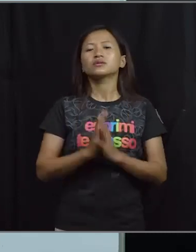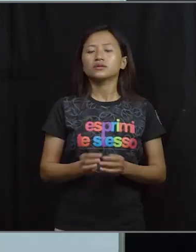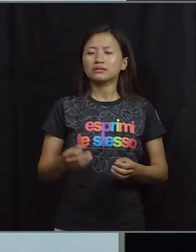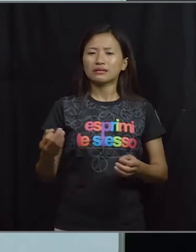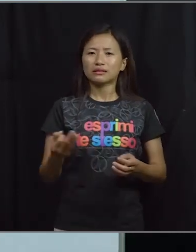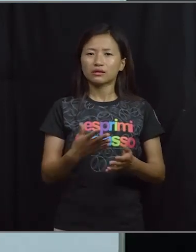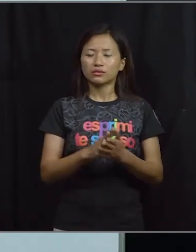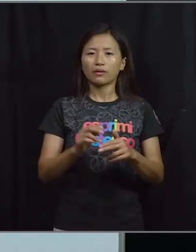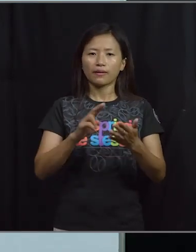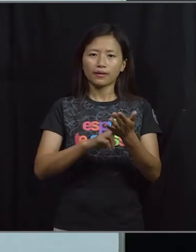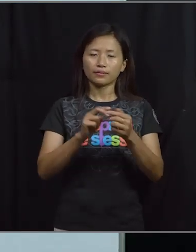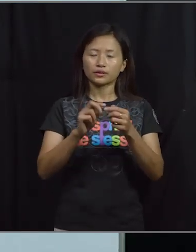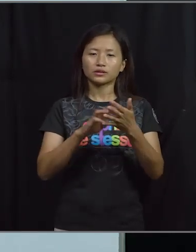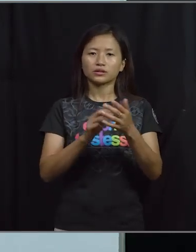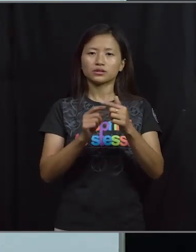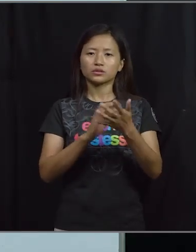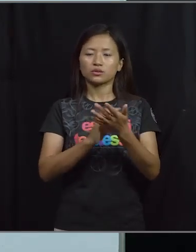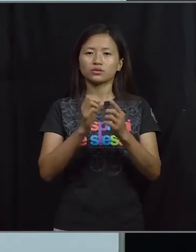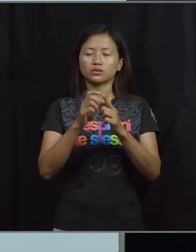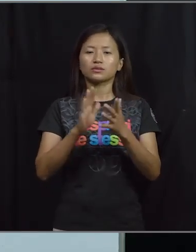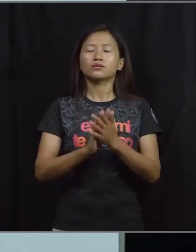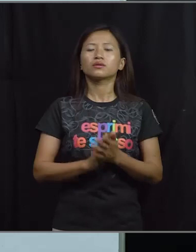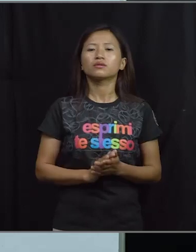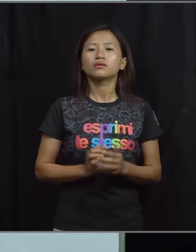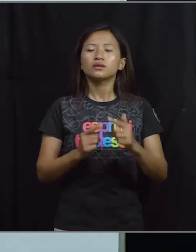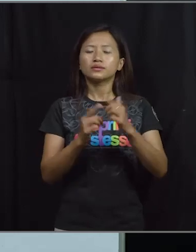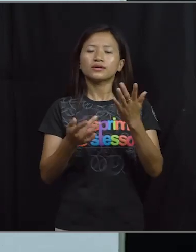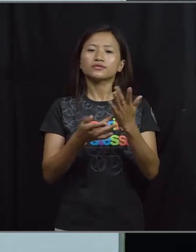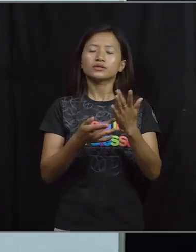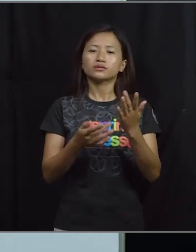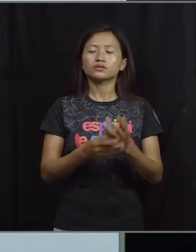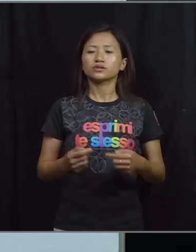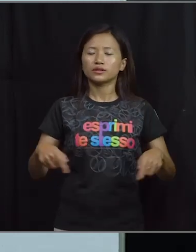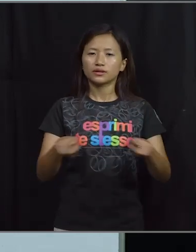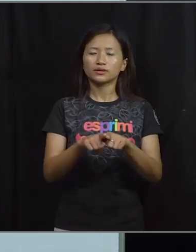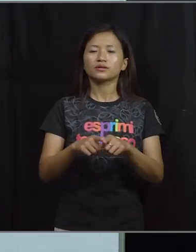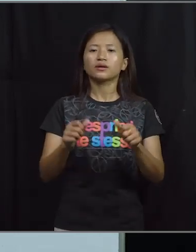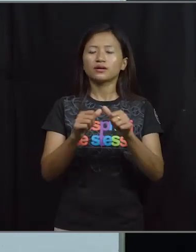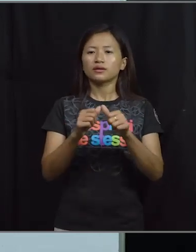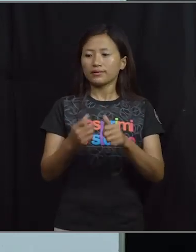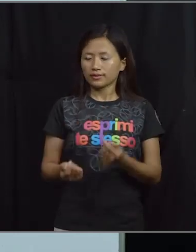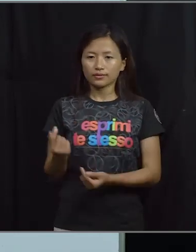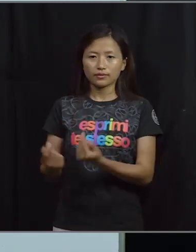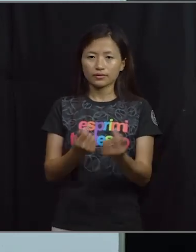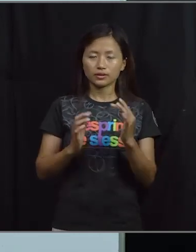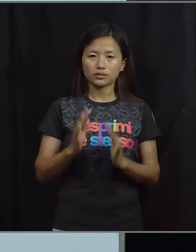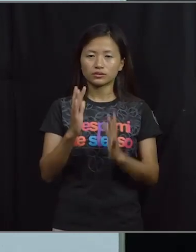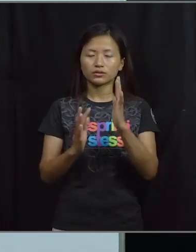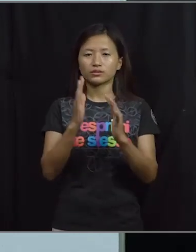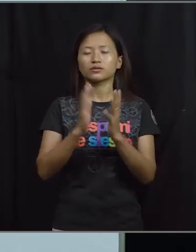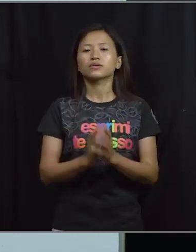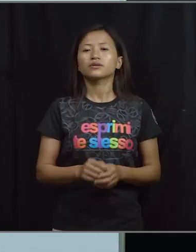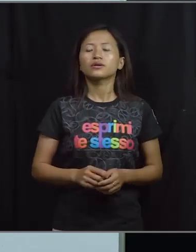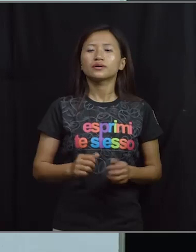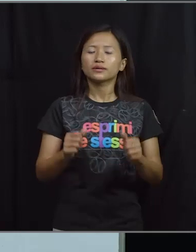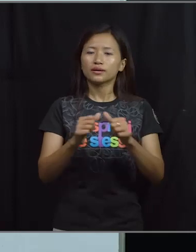new methods of technology and new methods of agriculture, and who introduces new methods of technology